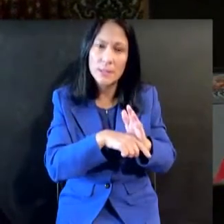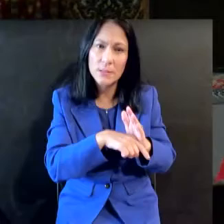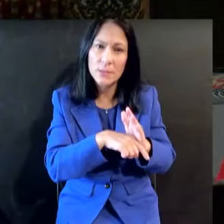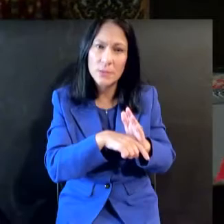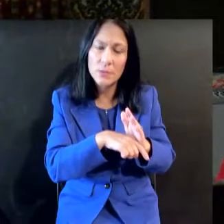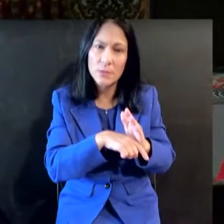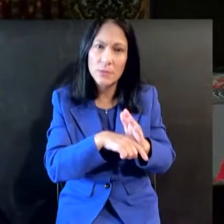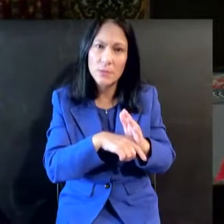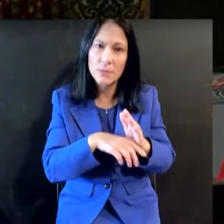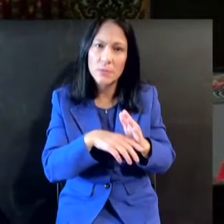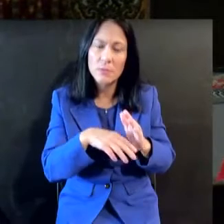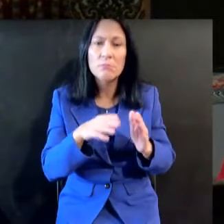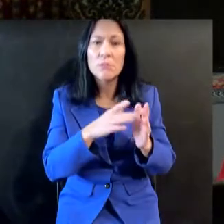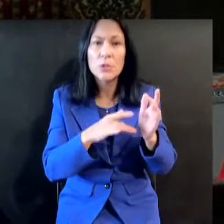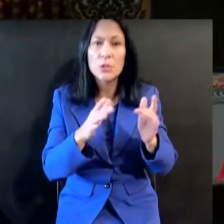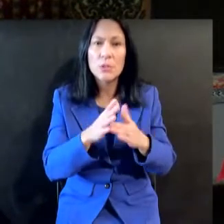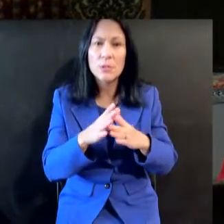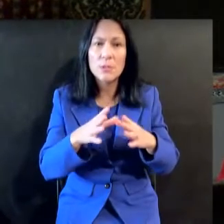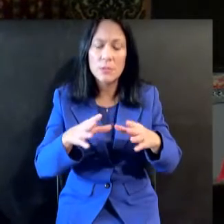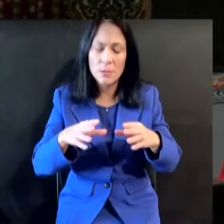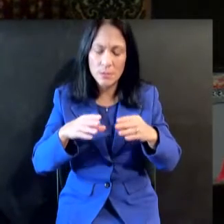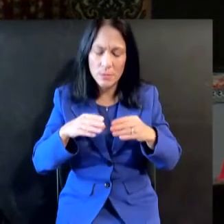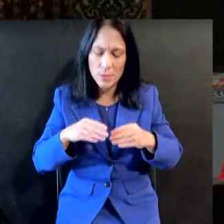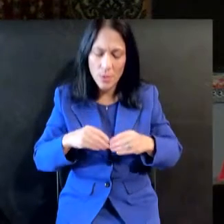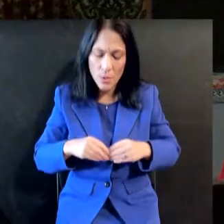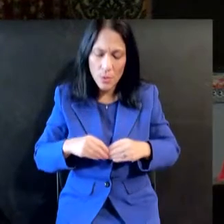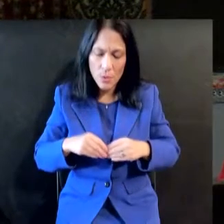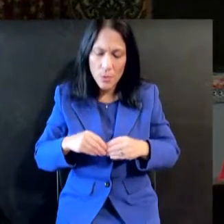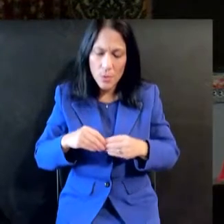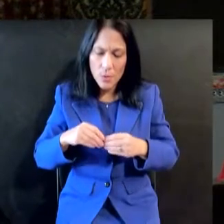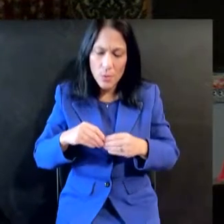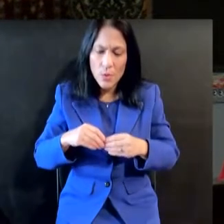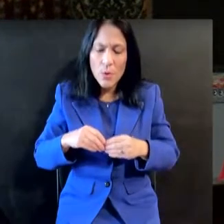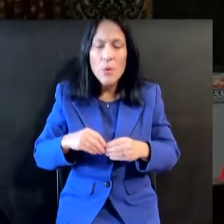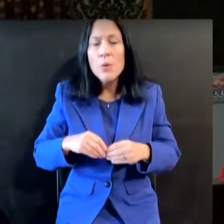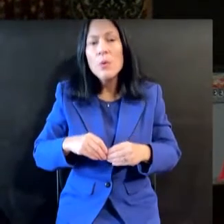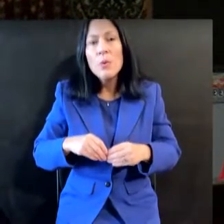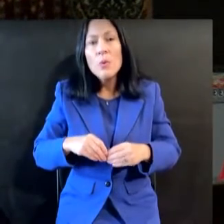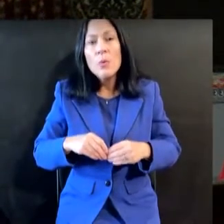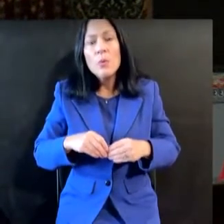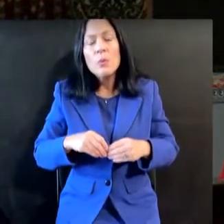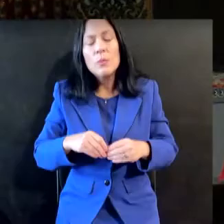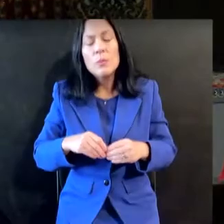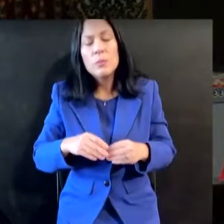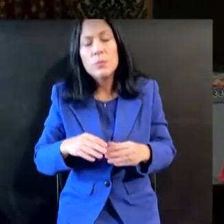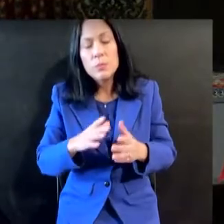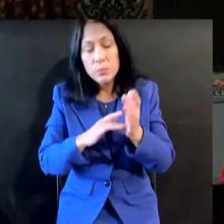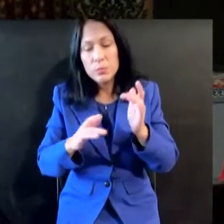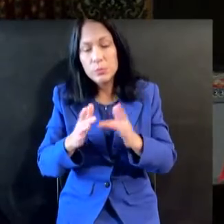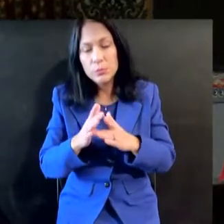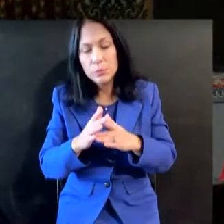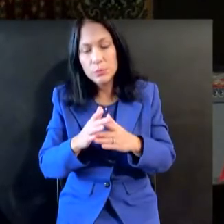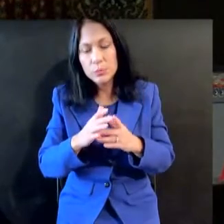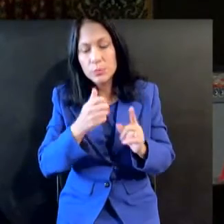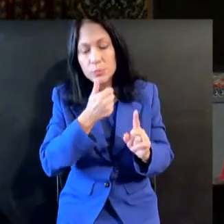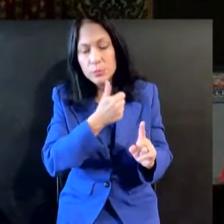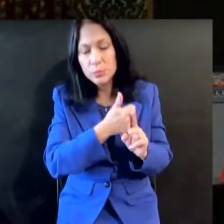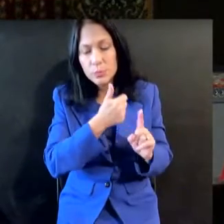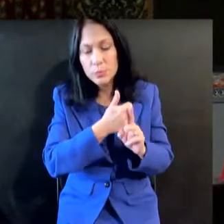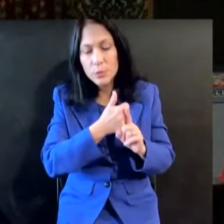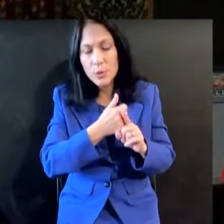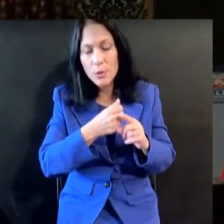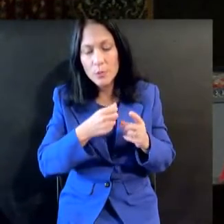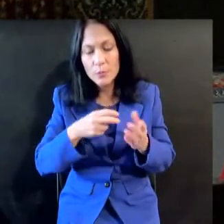he puts on a towel wrapped around his waist, the one who has poured himself out, and he gets on